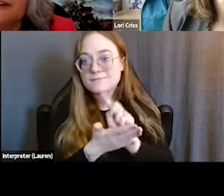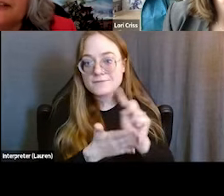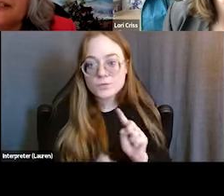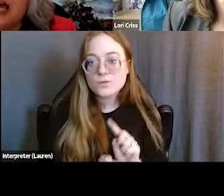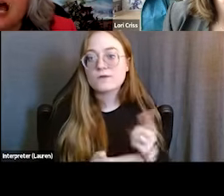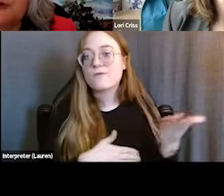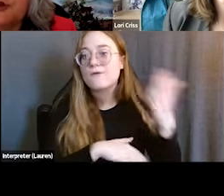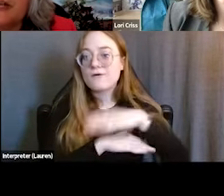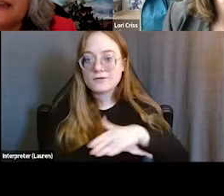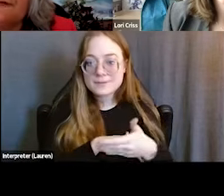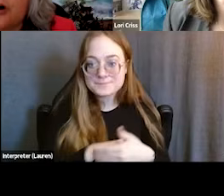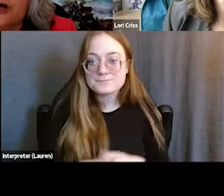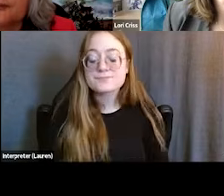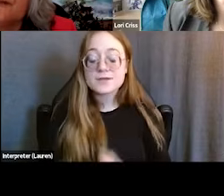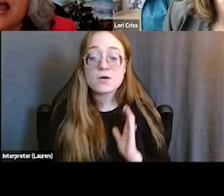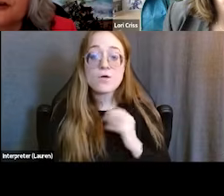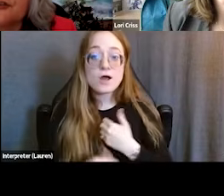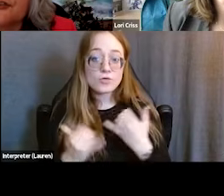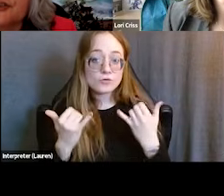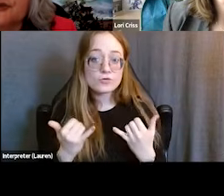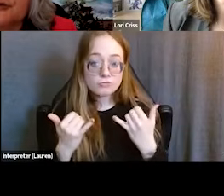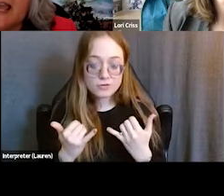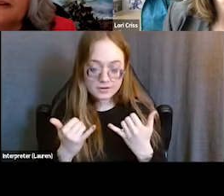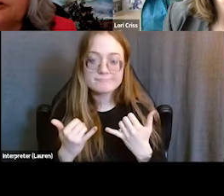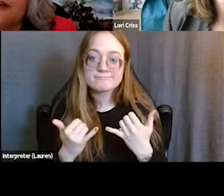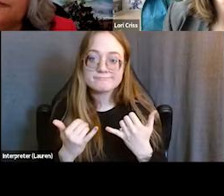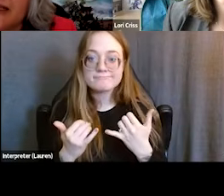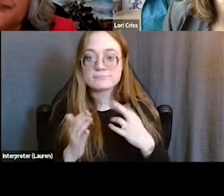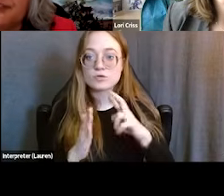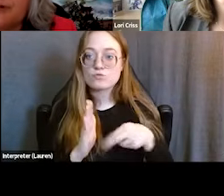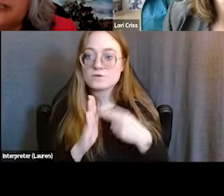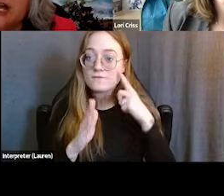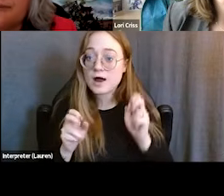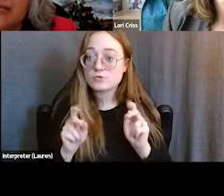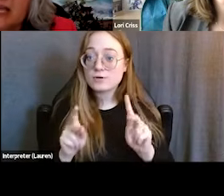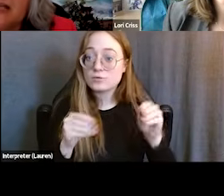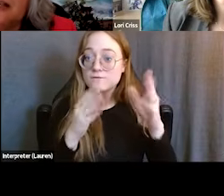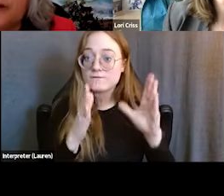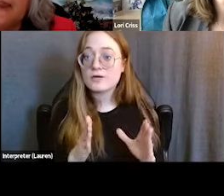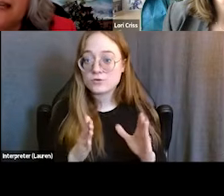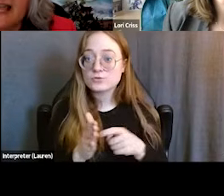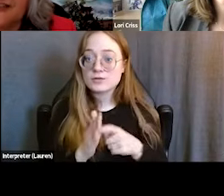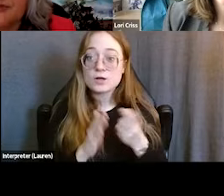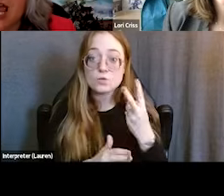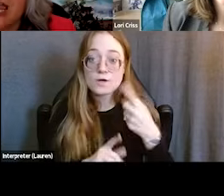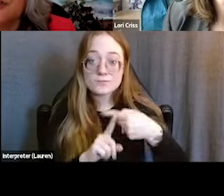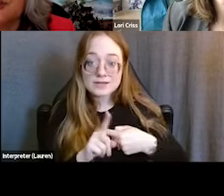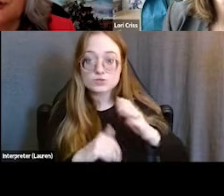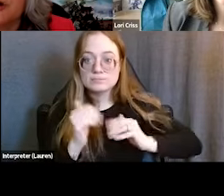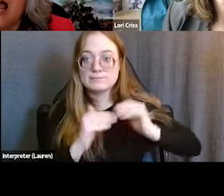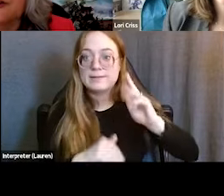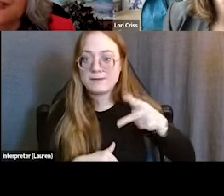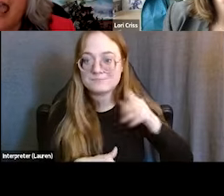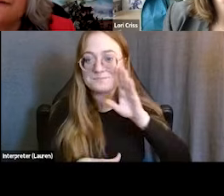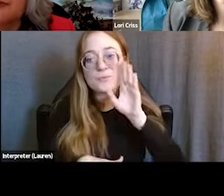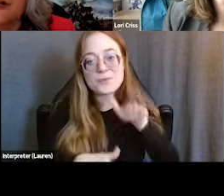rules have given opportunity for providers to take 12 months to build up, knowing that it takes some time